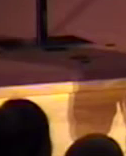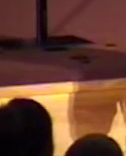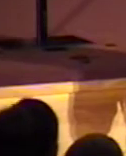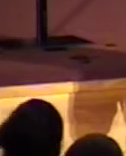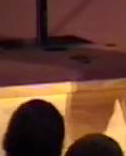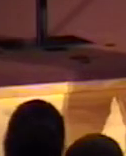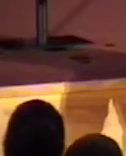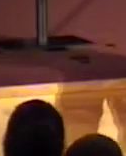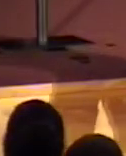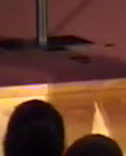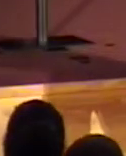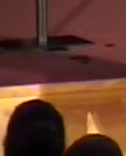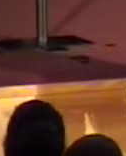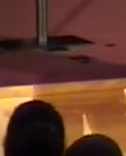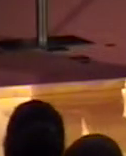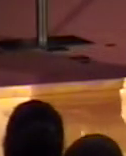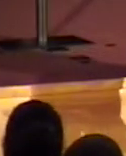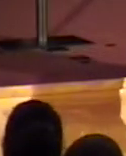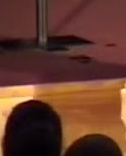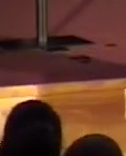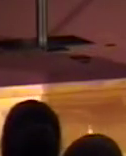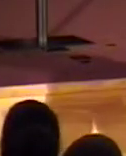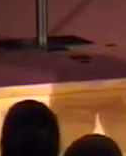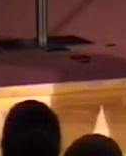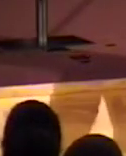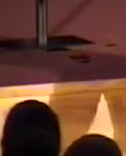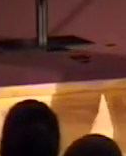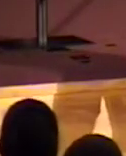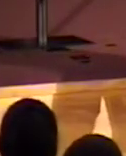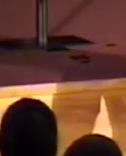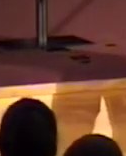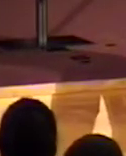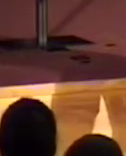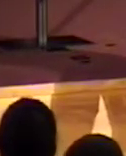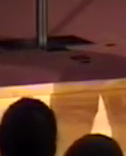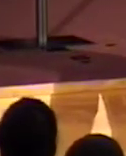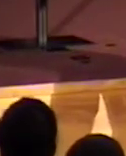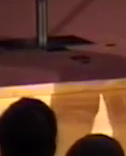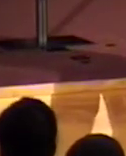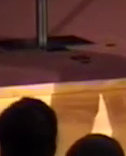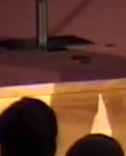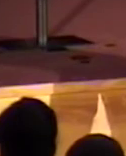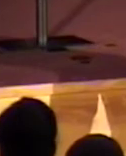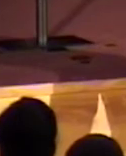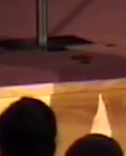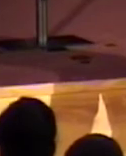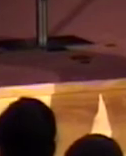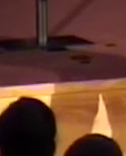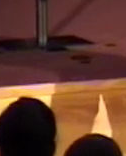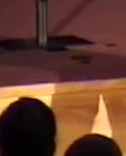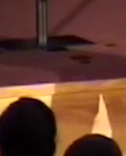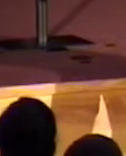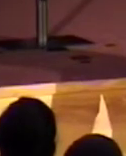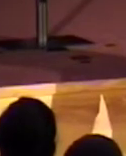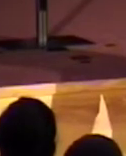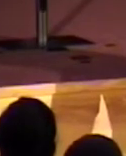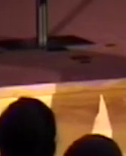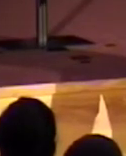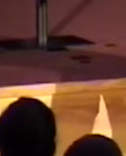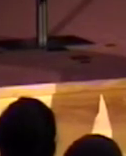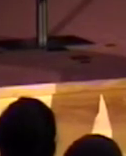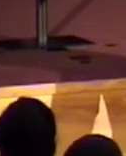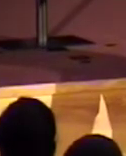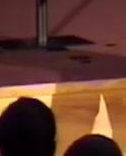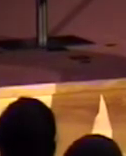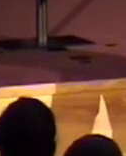justice. And look at the very hard truth that he had to learn. 7 years of a totally wasted life, and those